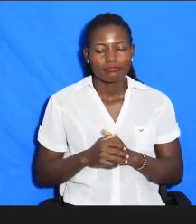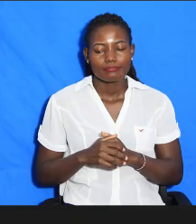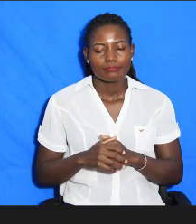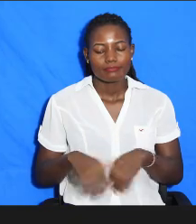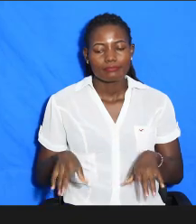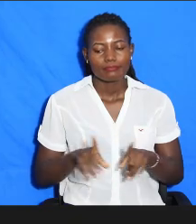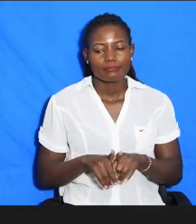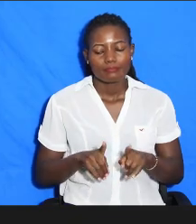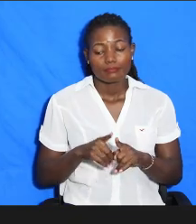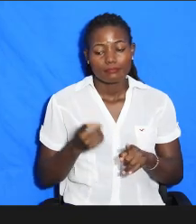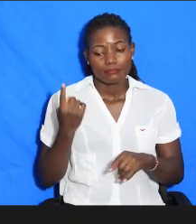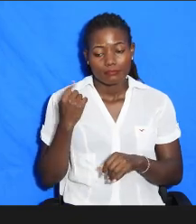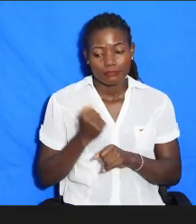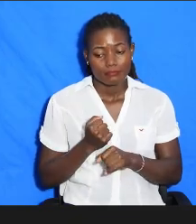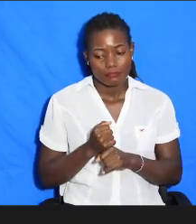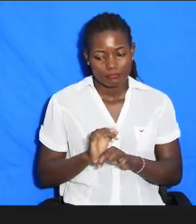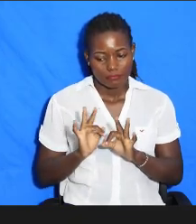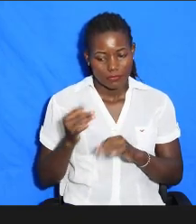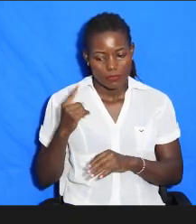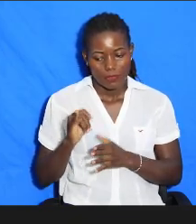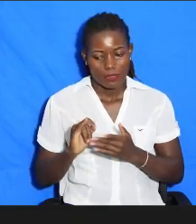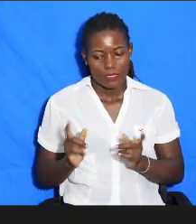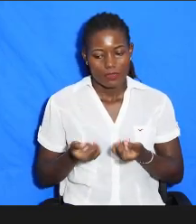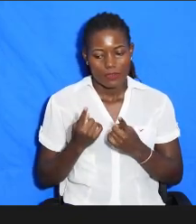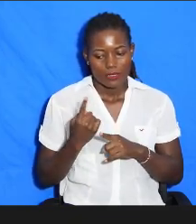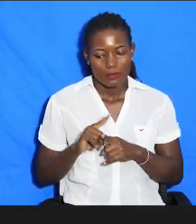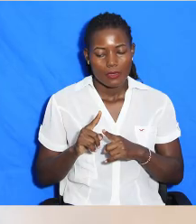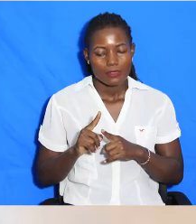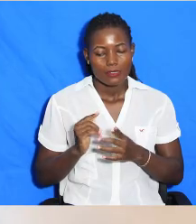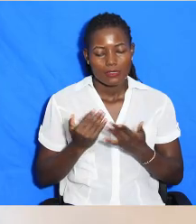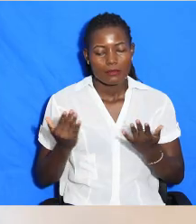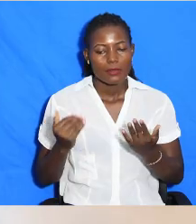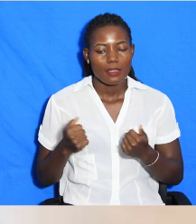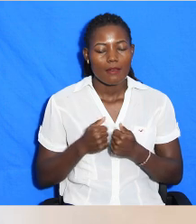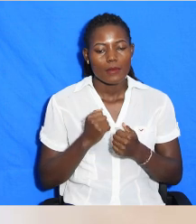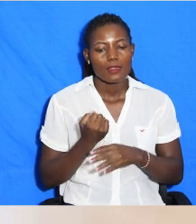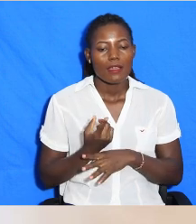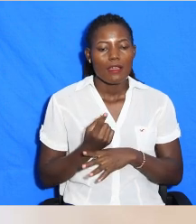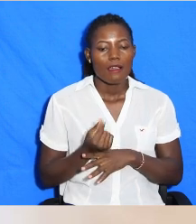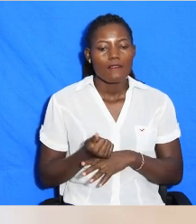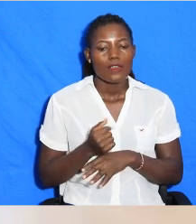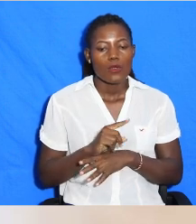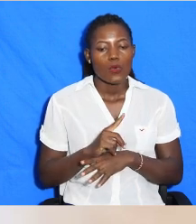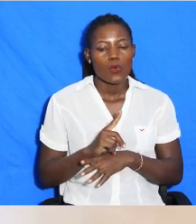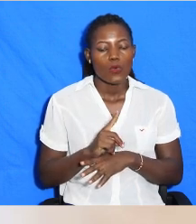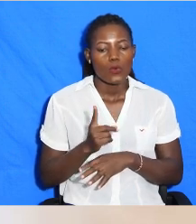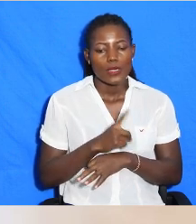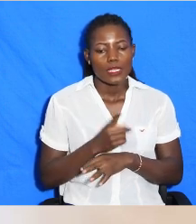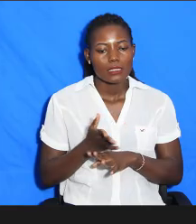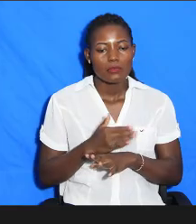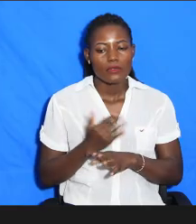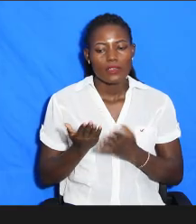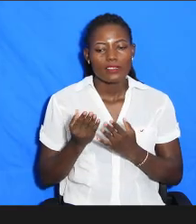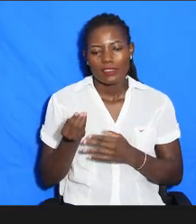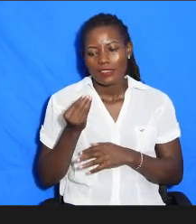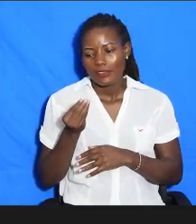everyone has worked for that event. But Mm. there's always something that happens just a few days before. Either they've eaten